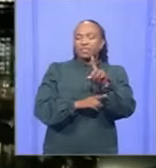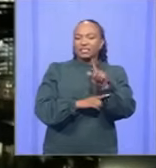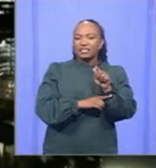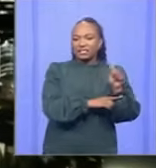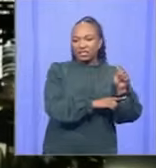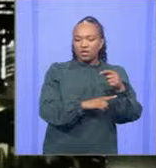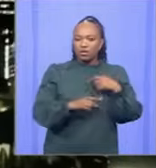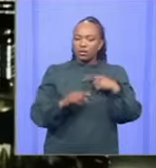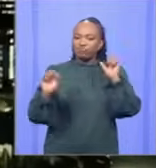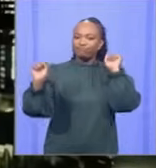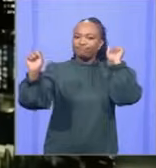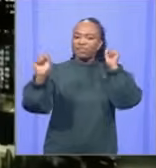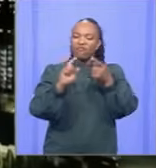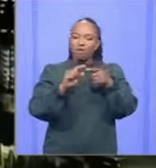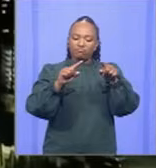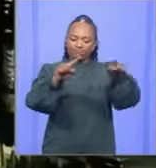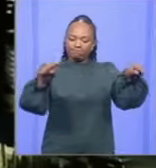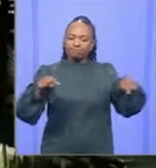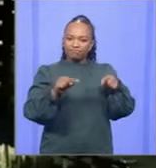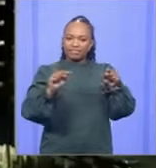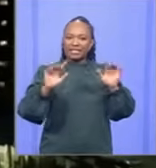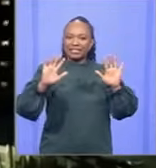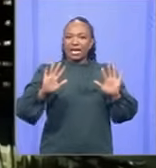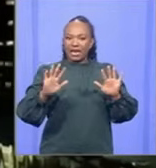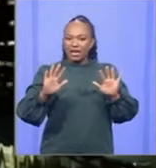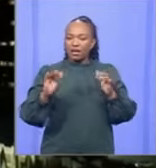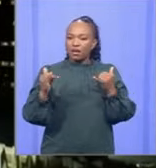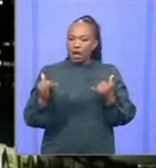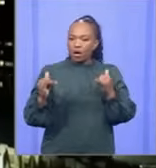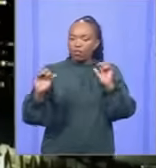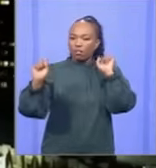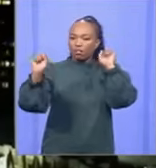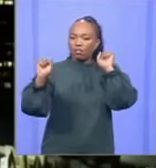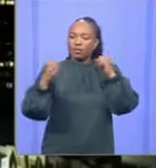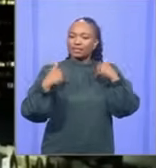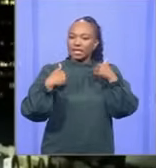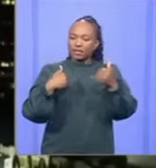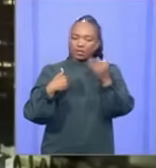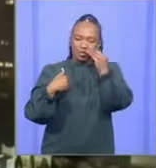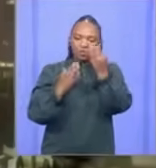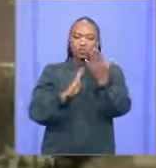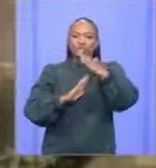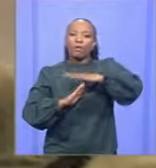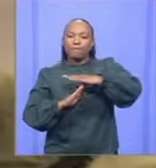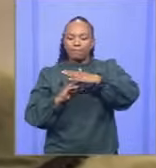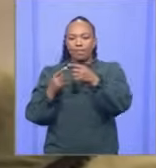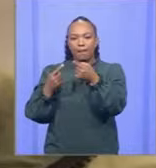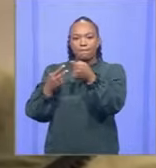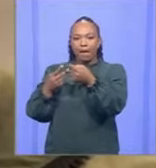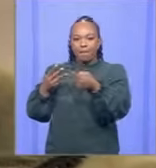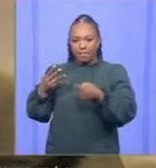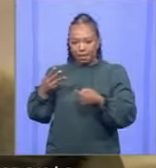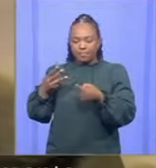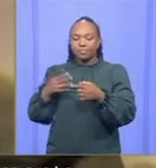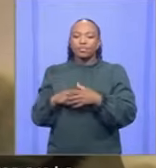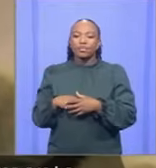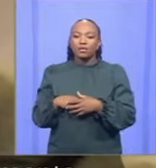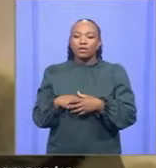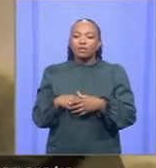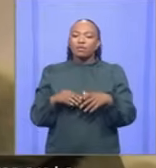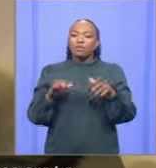Studio 10 Auckland Park re thoma pele ka tšeo di tantšego šedi. Our candidate list leading up to the elections